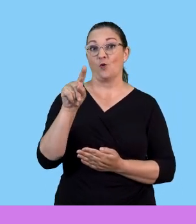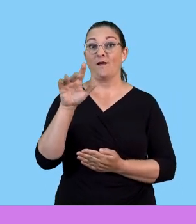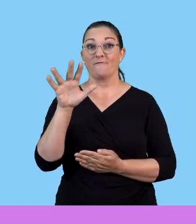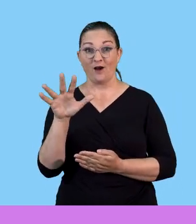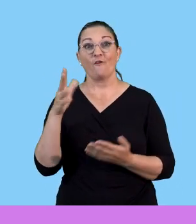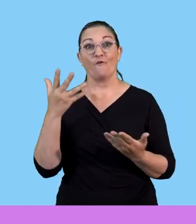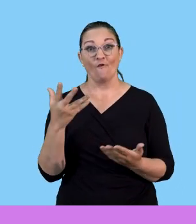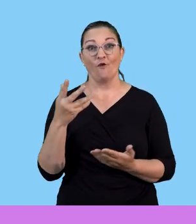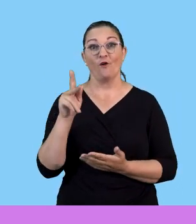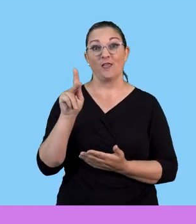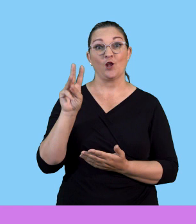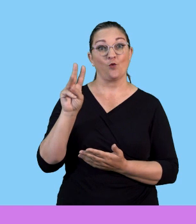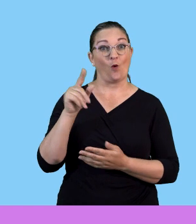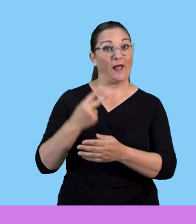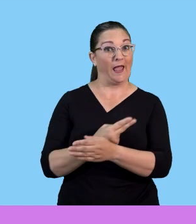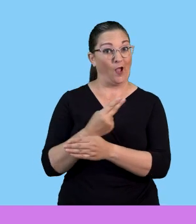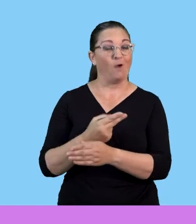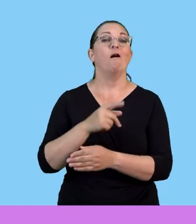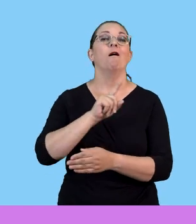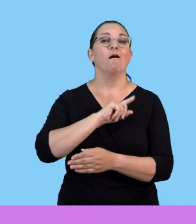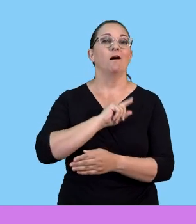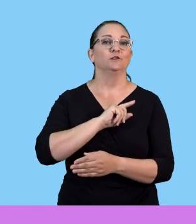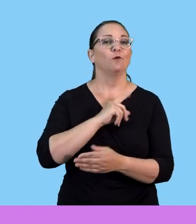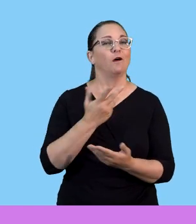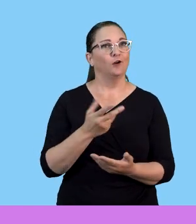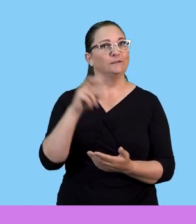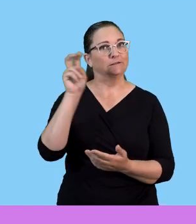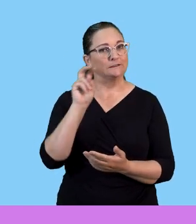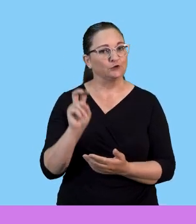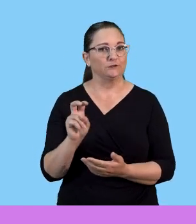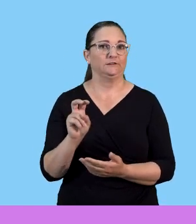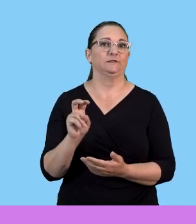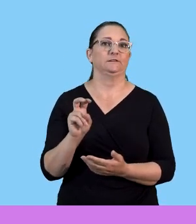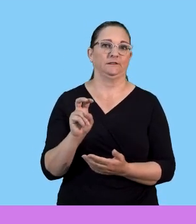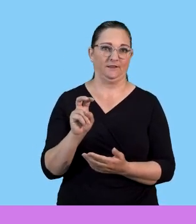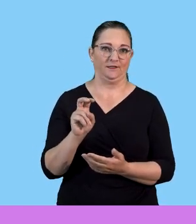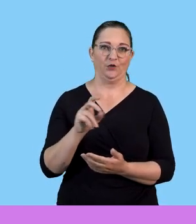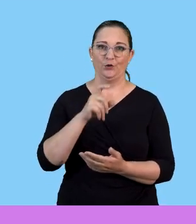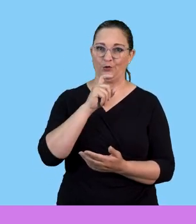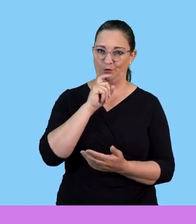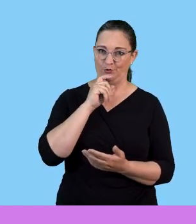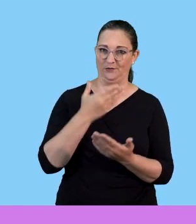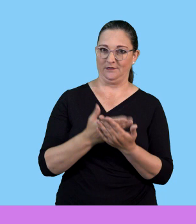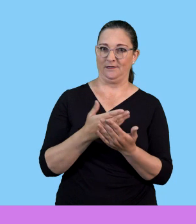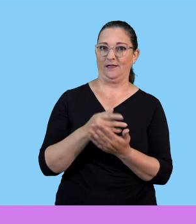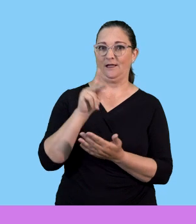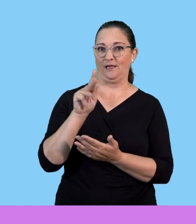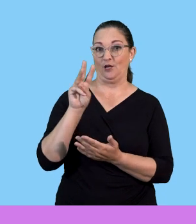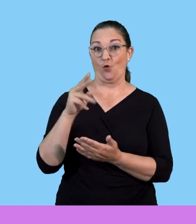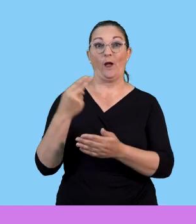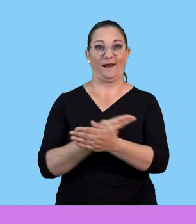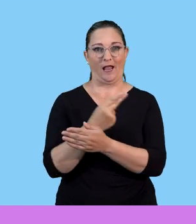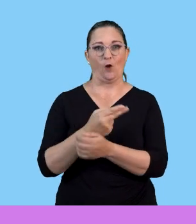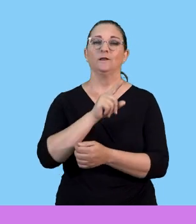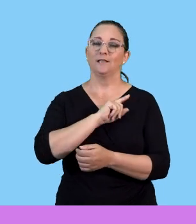0.315 per kilowatt hours. Remember, electricity or usage is measured in